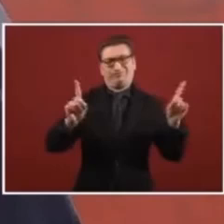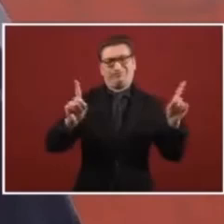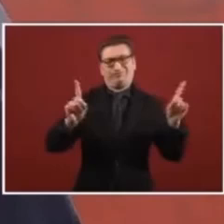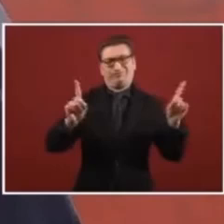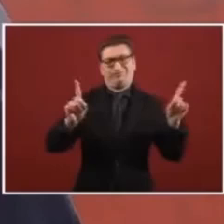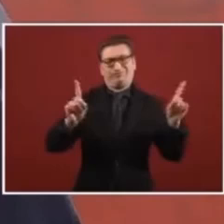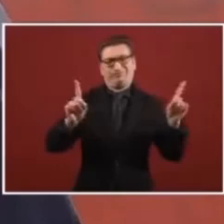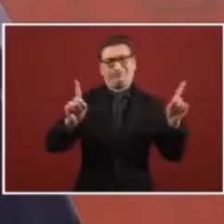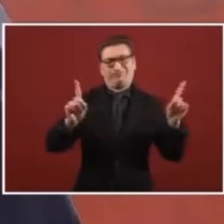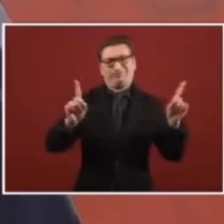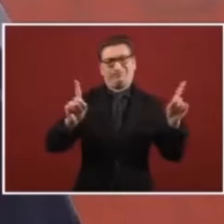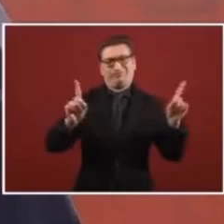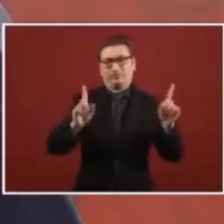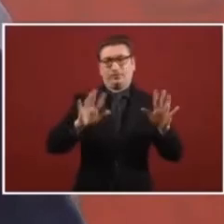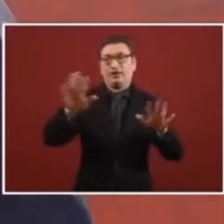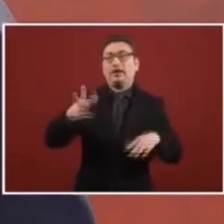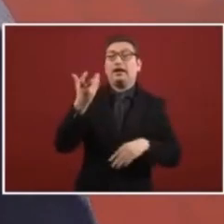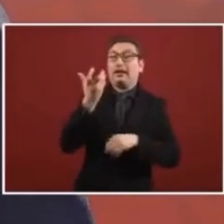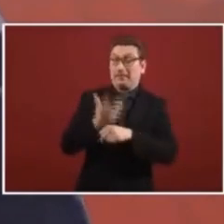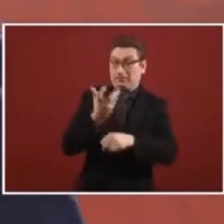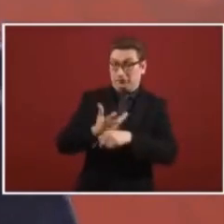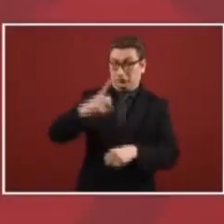the government of the United States.